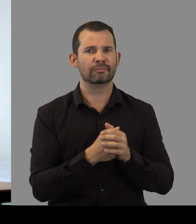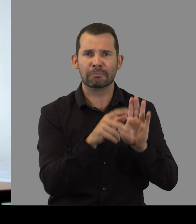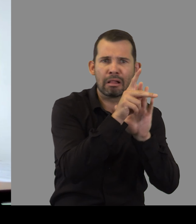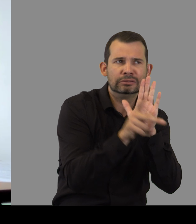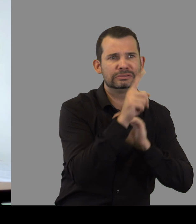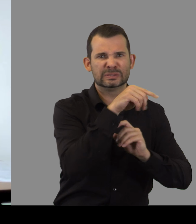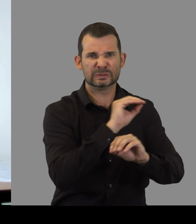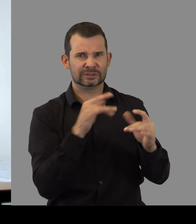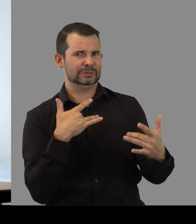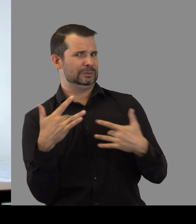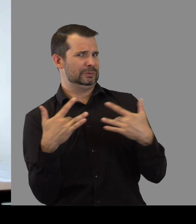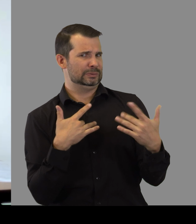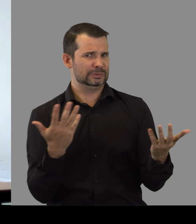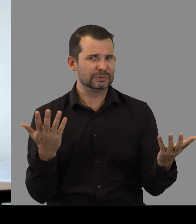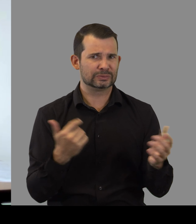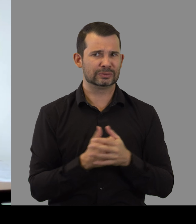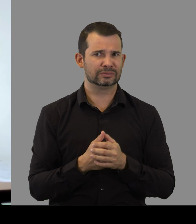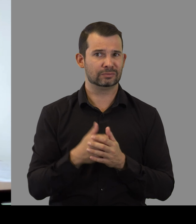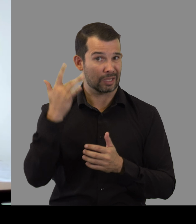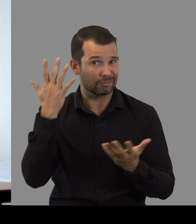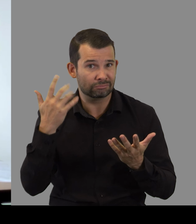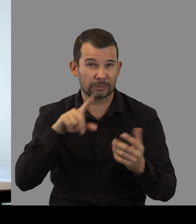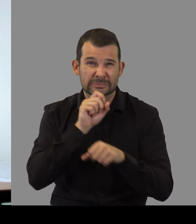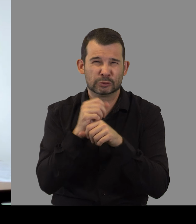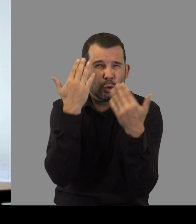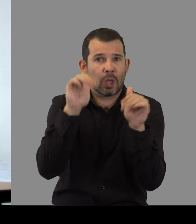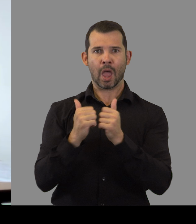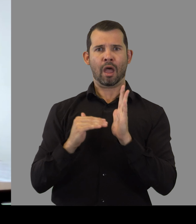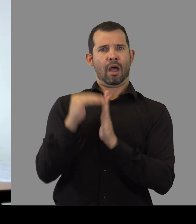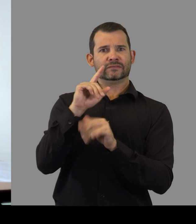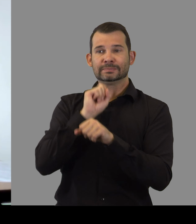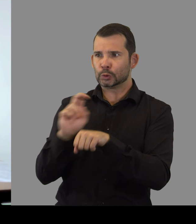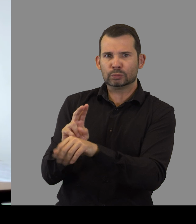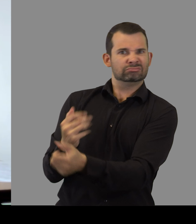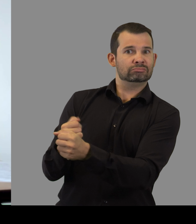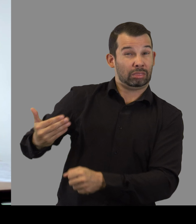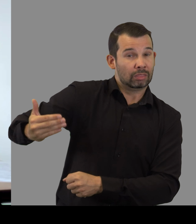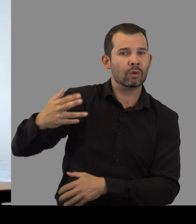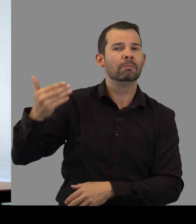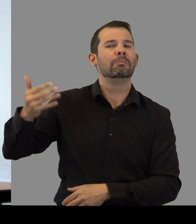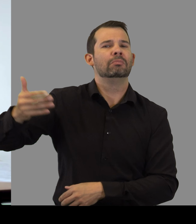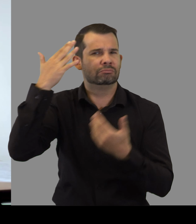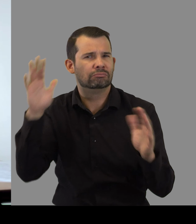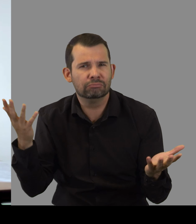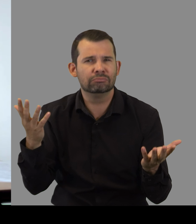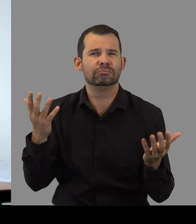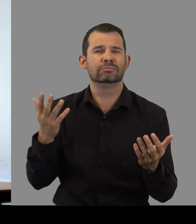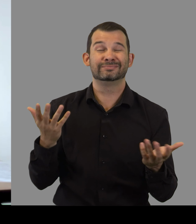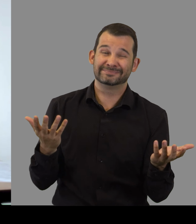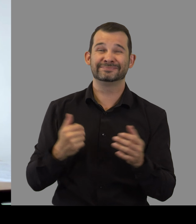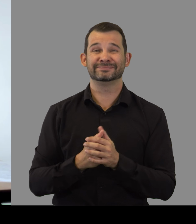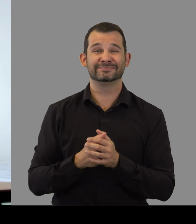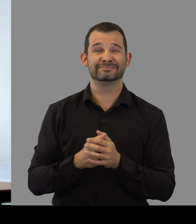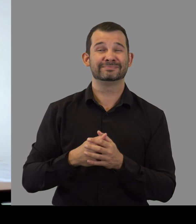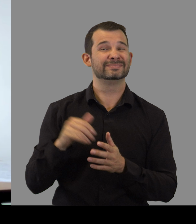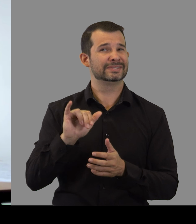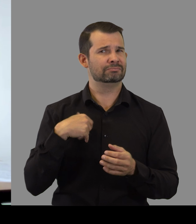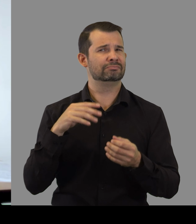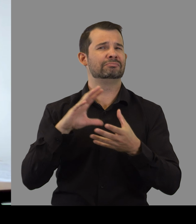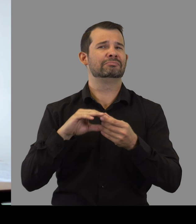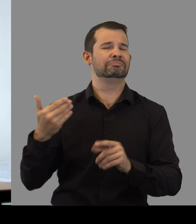legislation, regulations, or policies because we don't even know how often they're being used. And